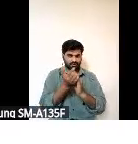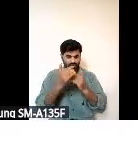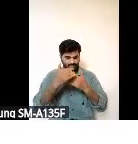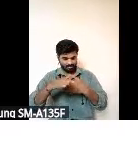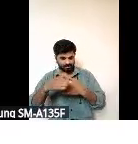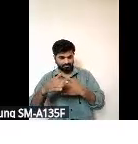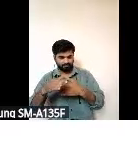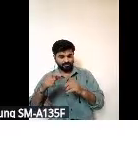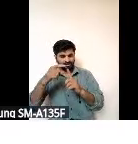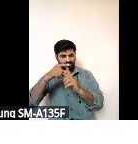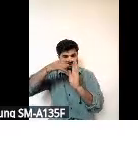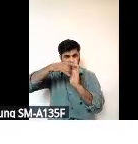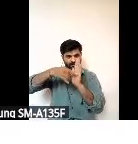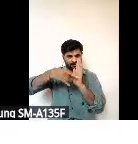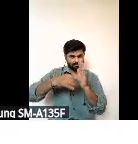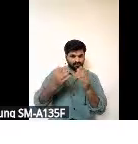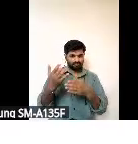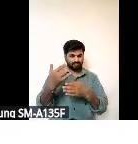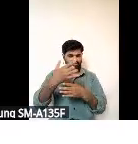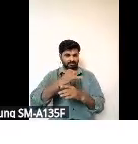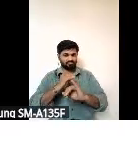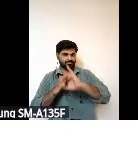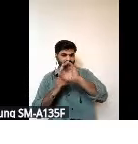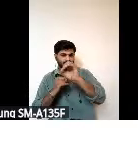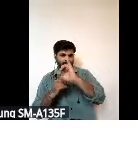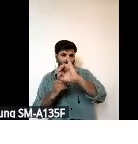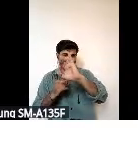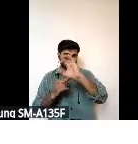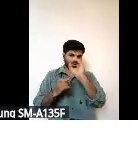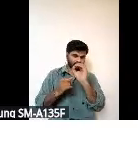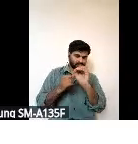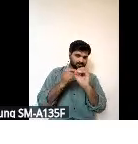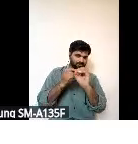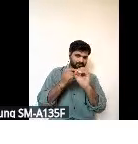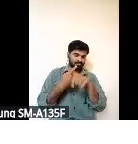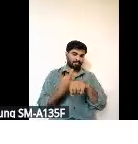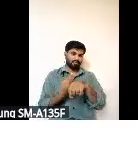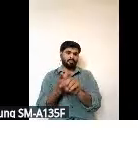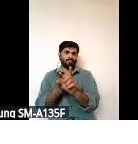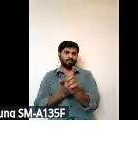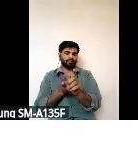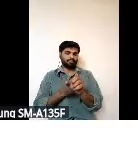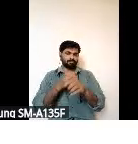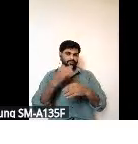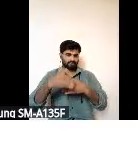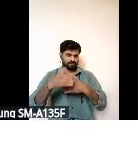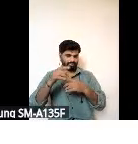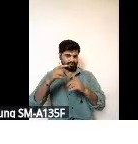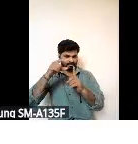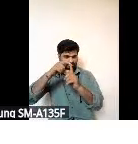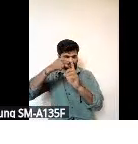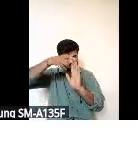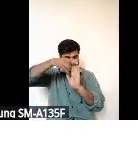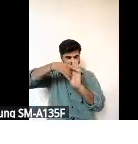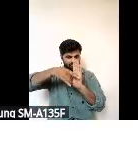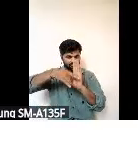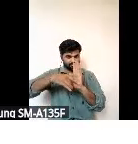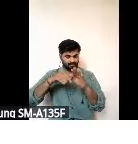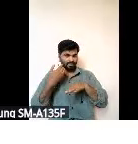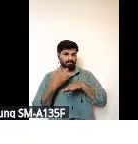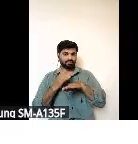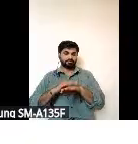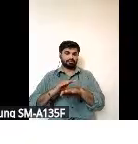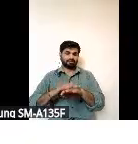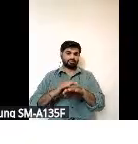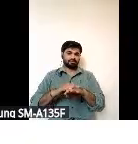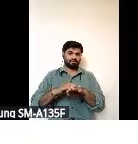for 16 years now, unlike the previous census, wherein the data was for 10-year period. So expect a great sort